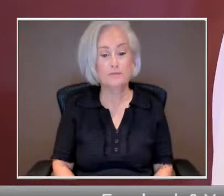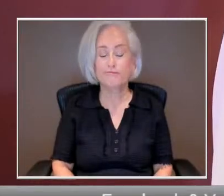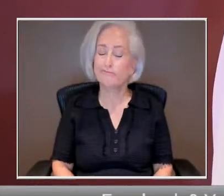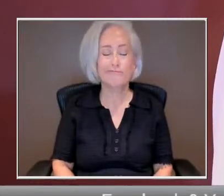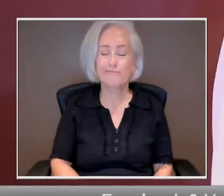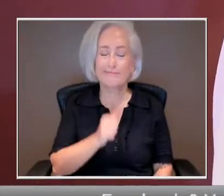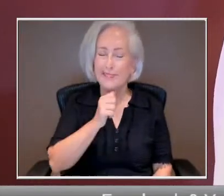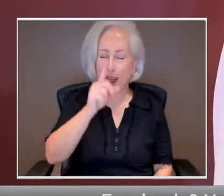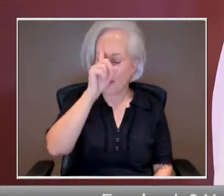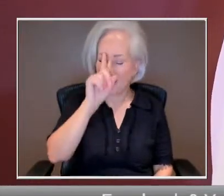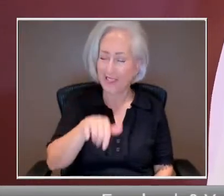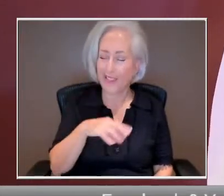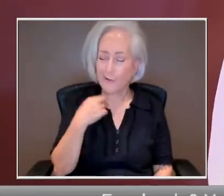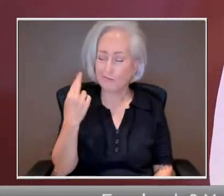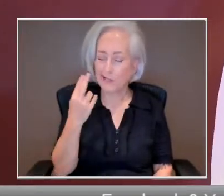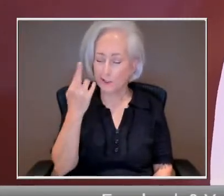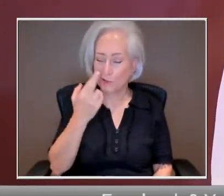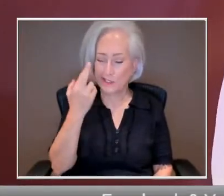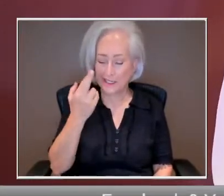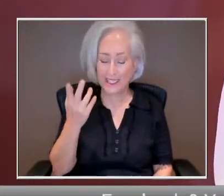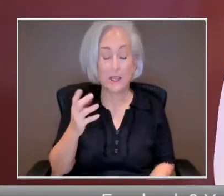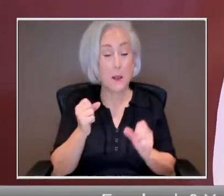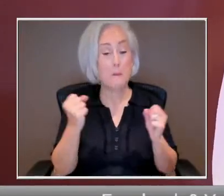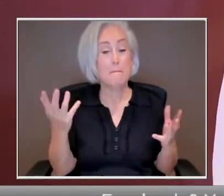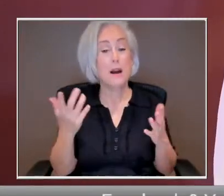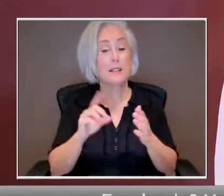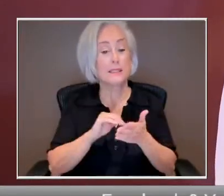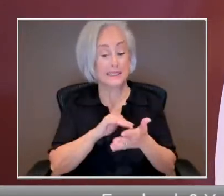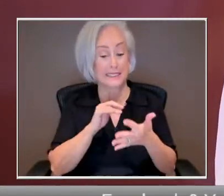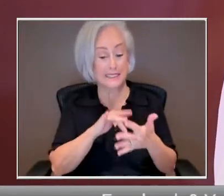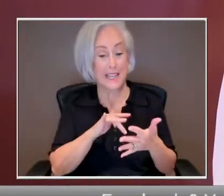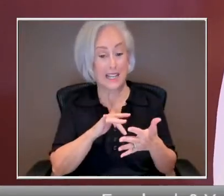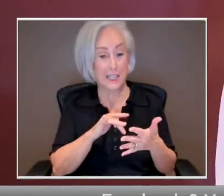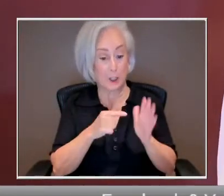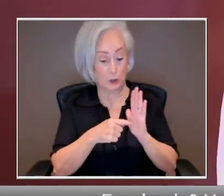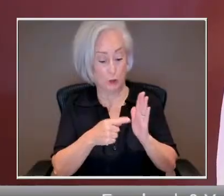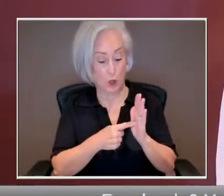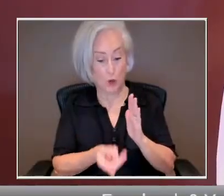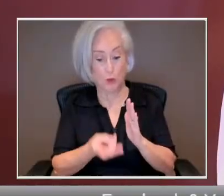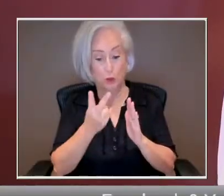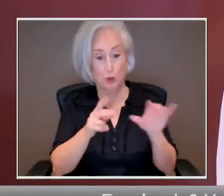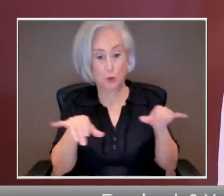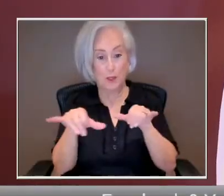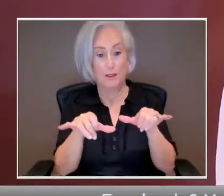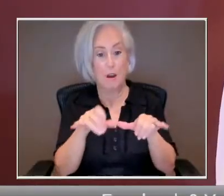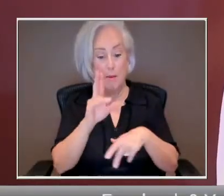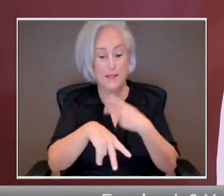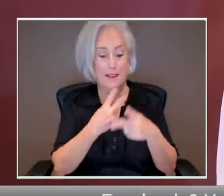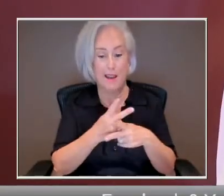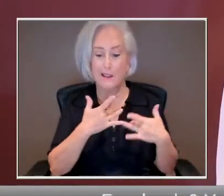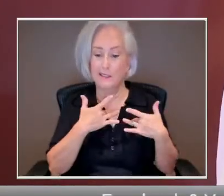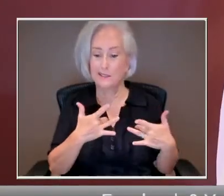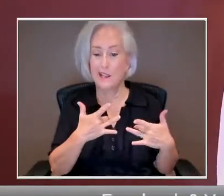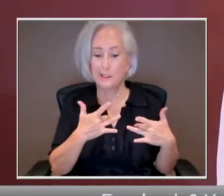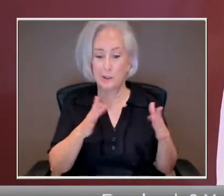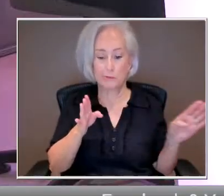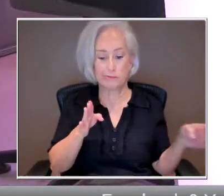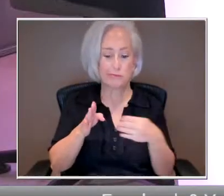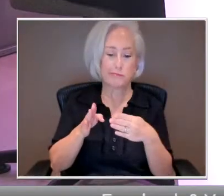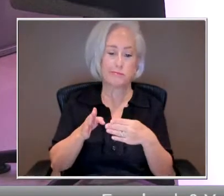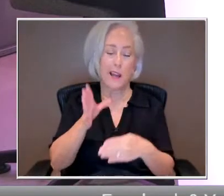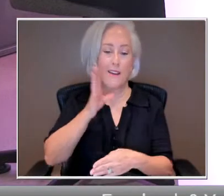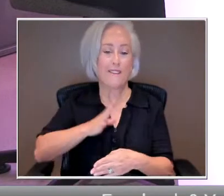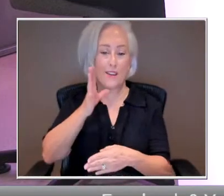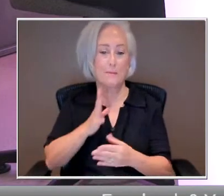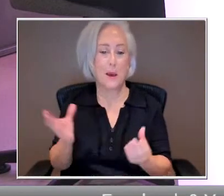case. But studies have shown that the two most common types, I think, you know, it's just a more female predominance. You know? Lucas, you